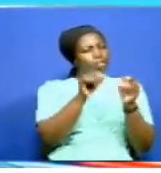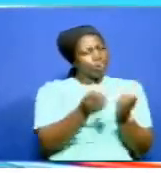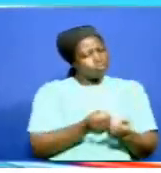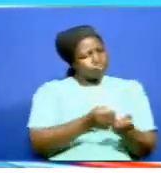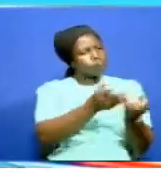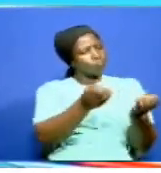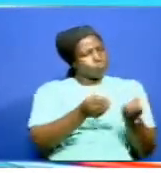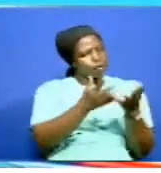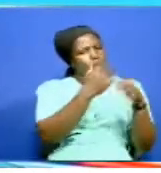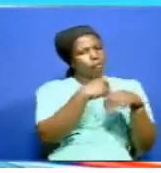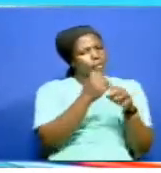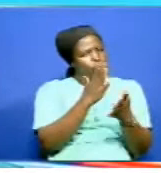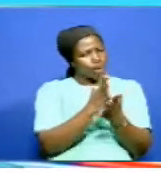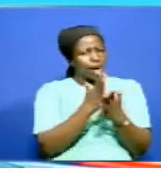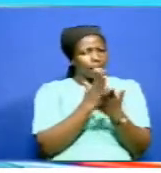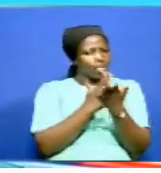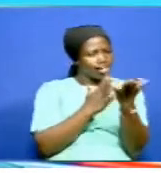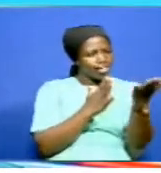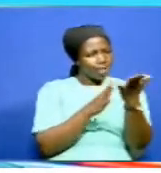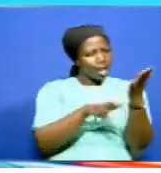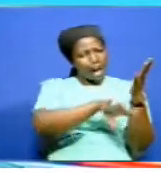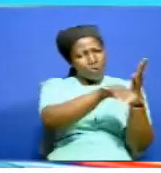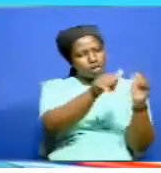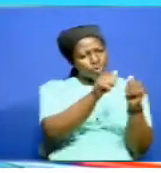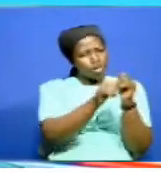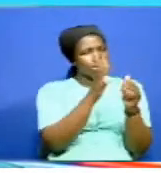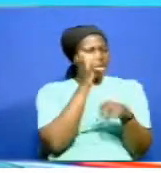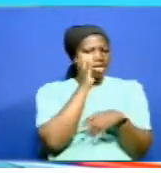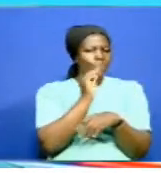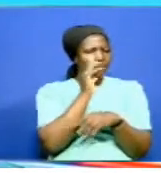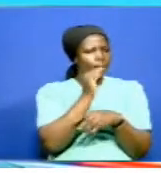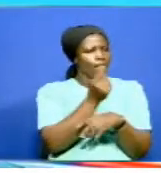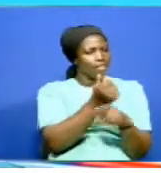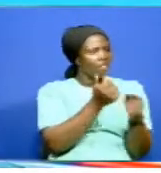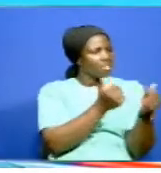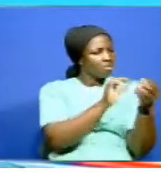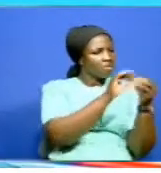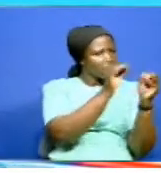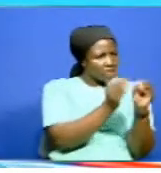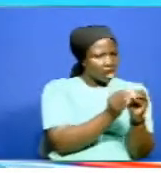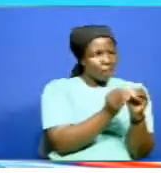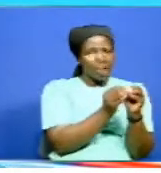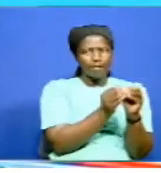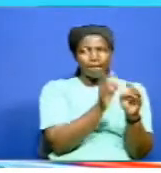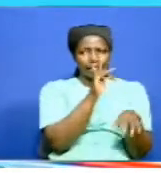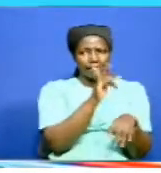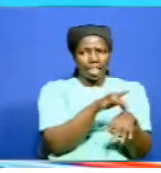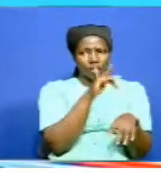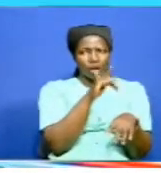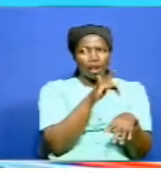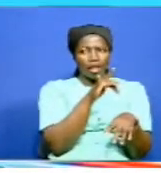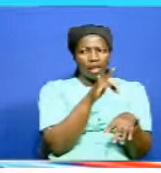that in the counties that are experiencing very few number of infections or